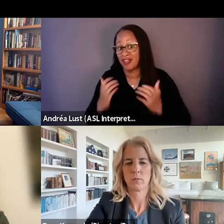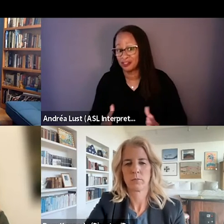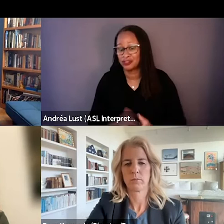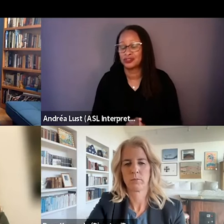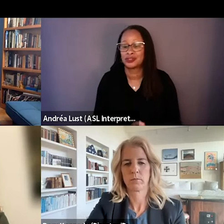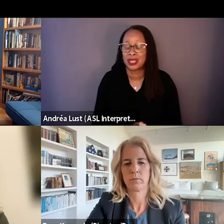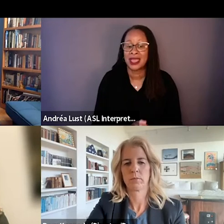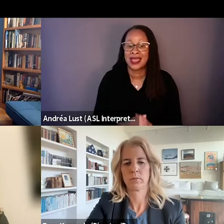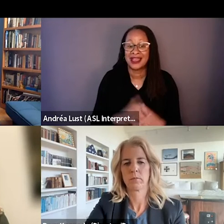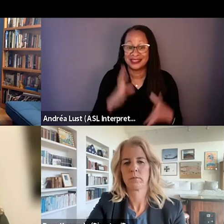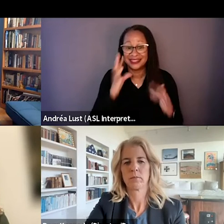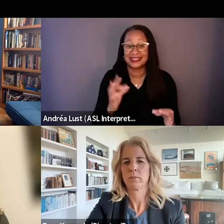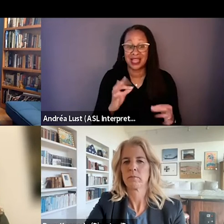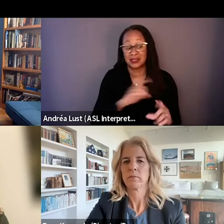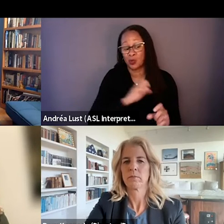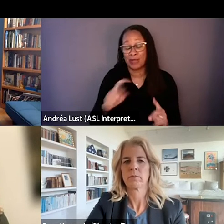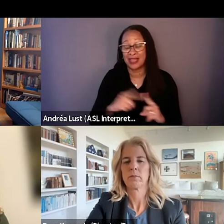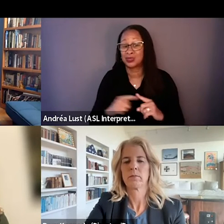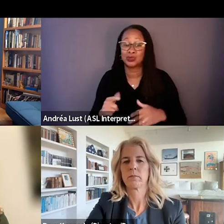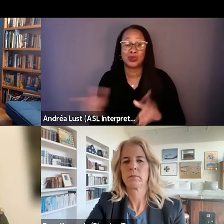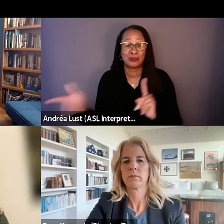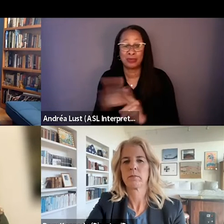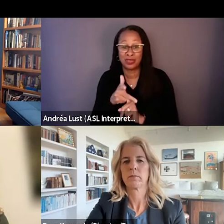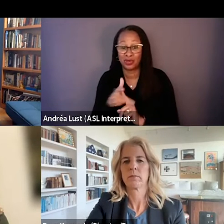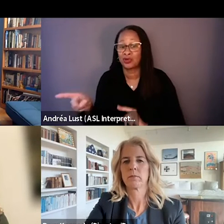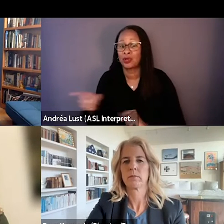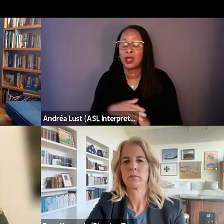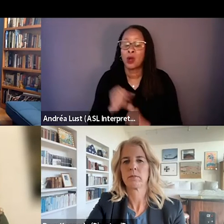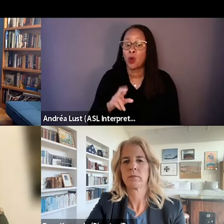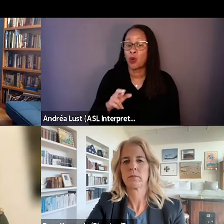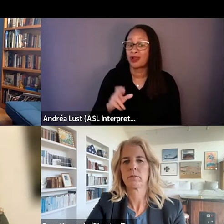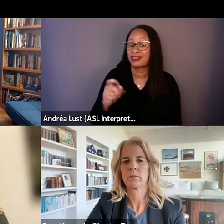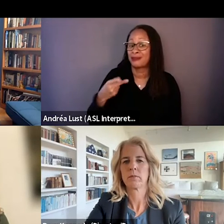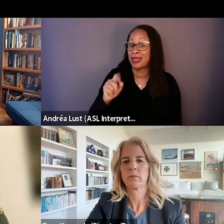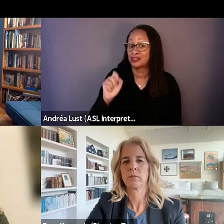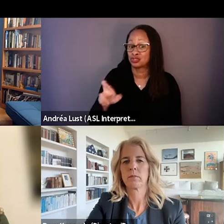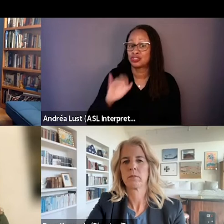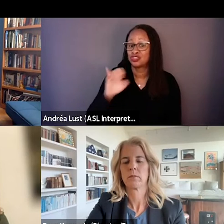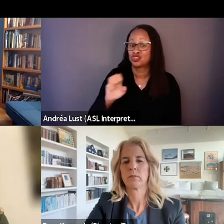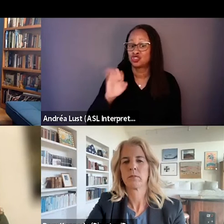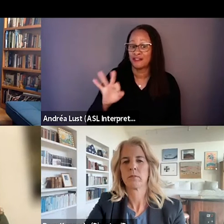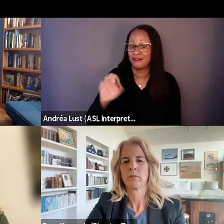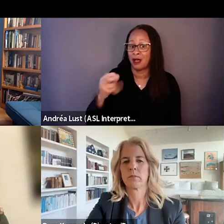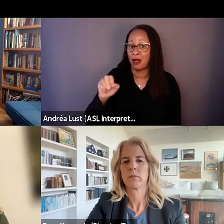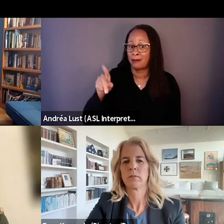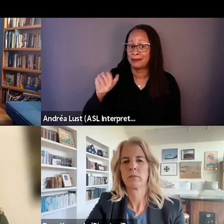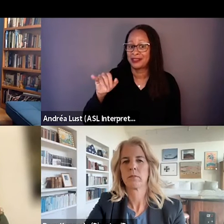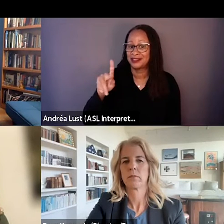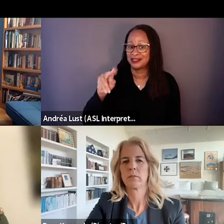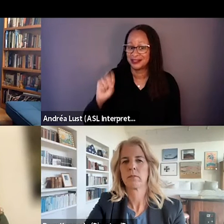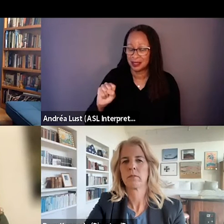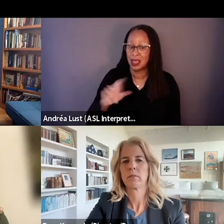and he chooses to go to the pier. Or the pastor that you were talking about, Jeff Hopkins, you know,